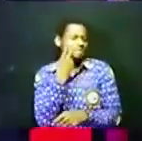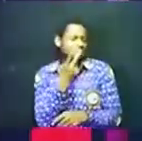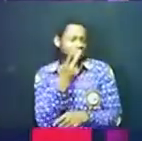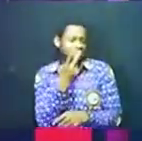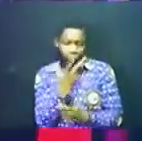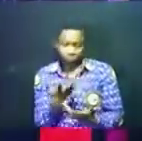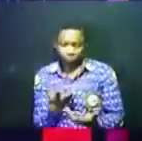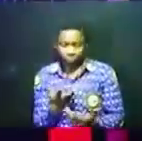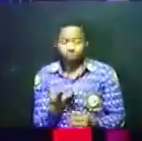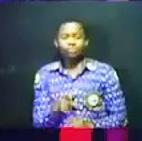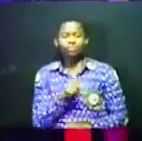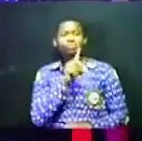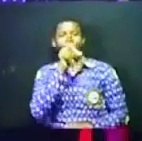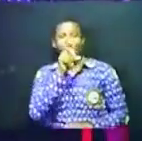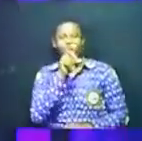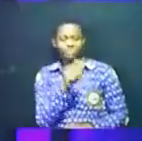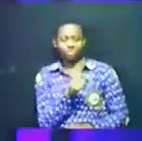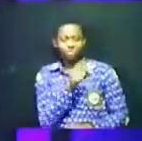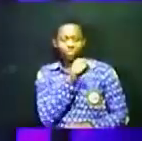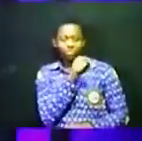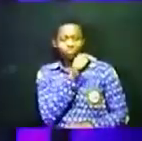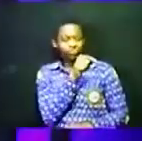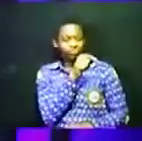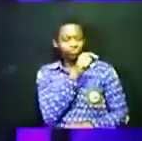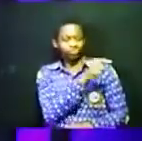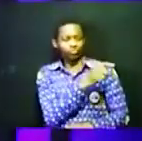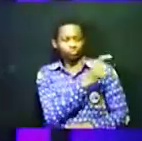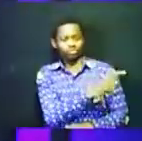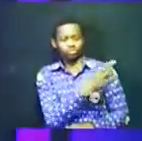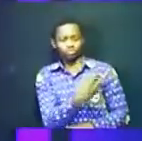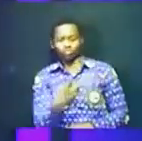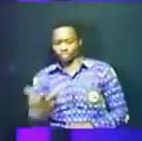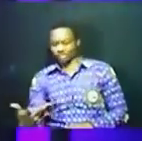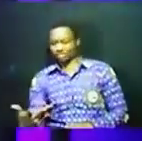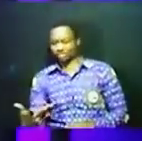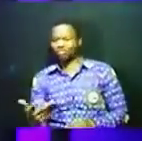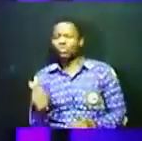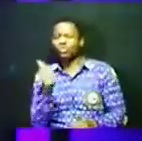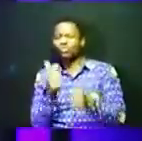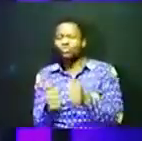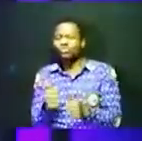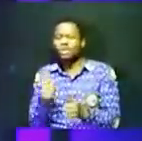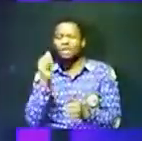Which of these three qualifies to be a true witness?